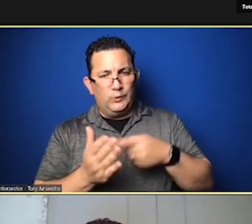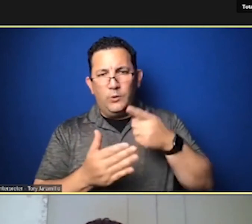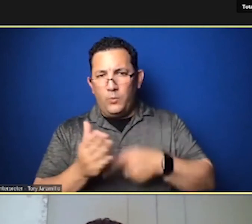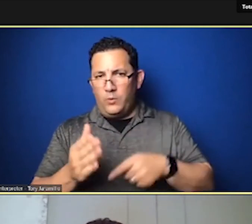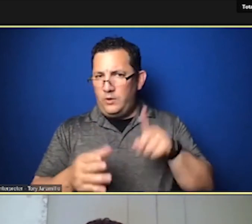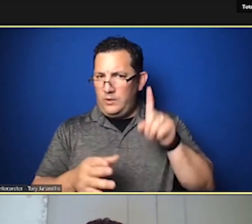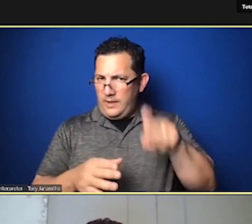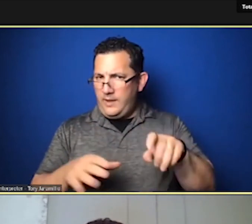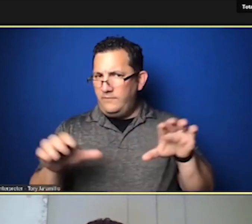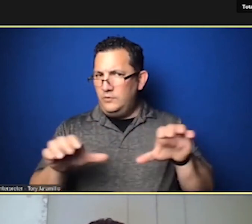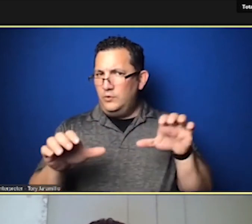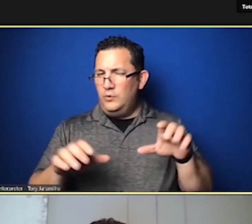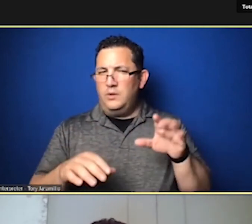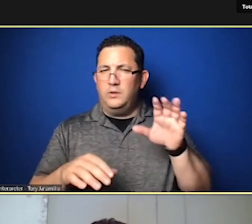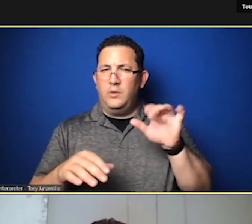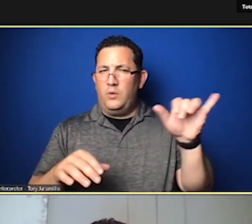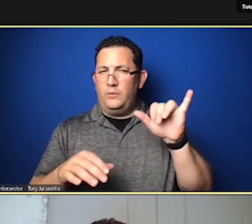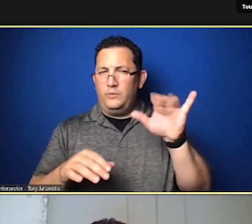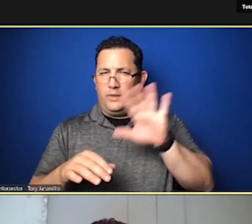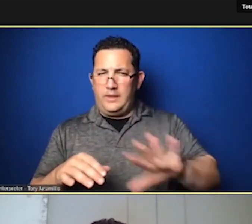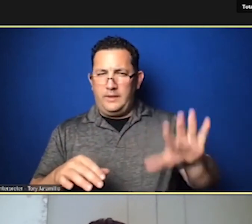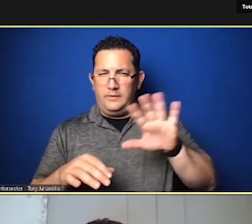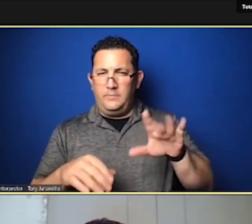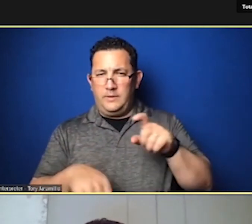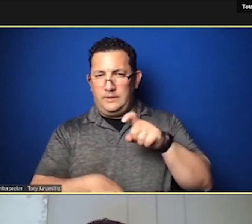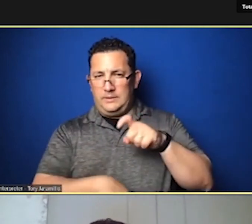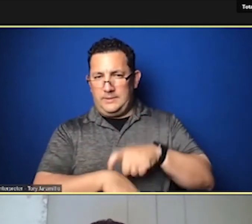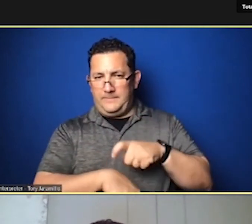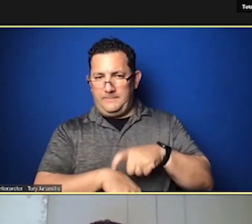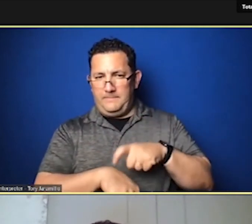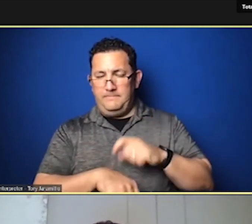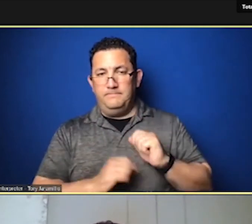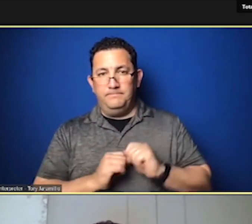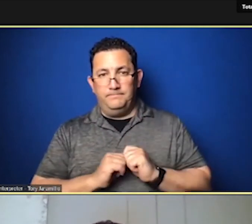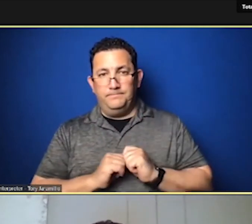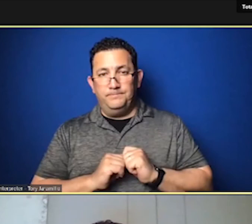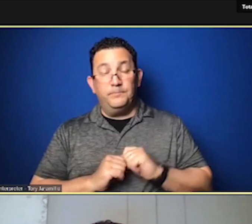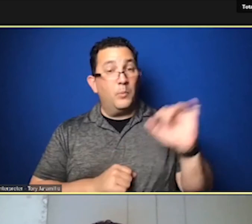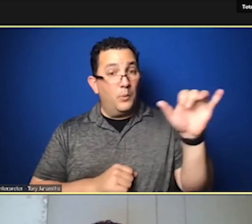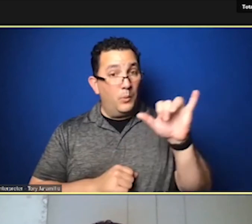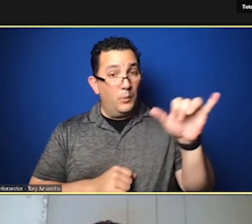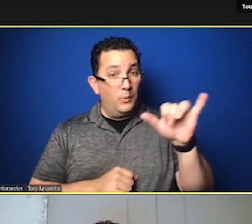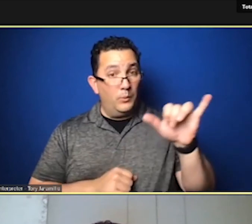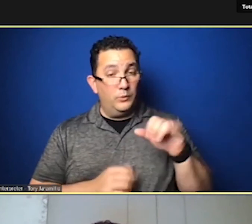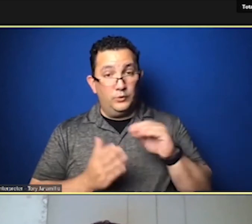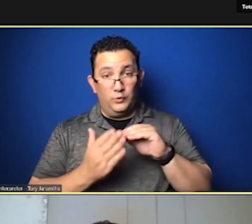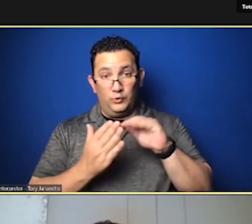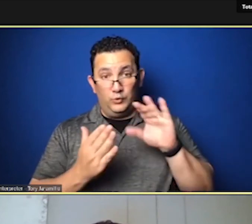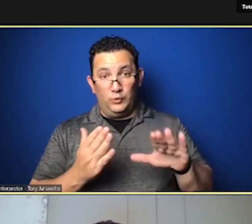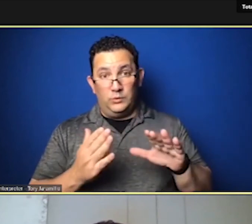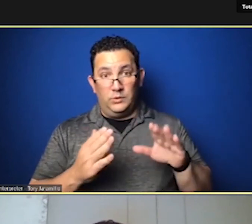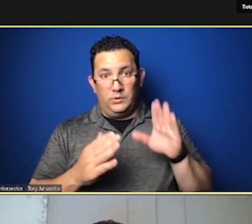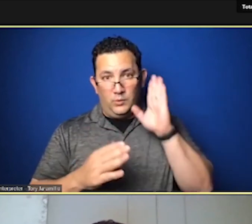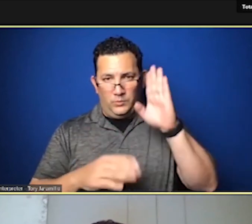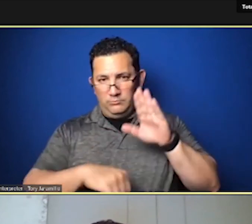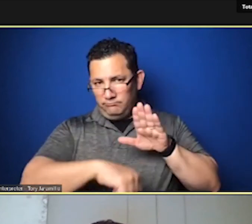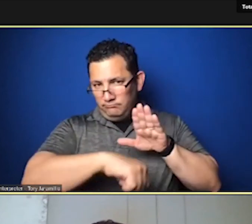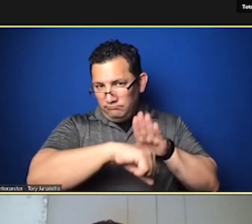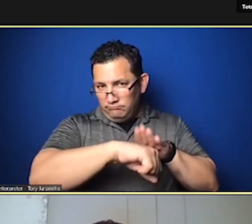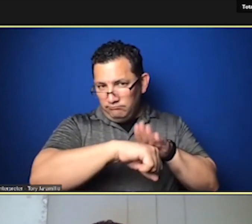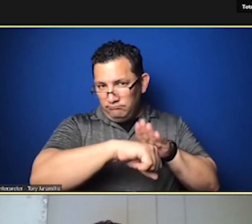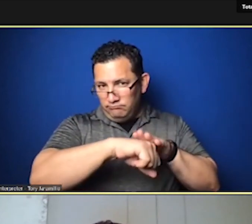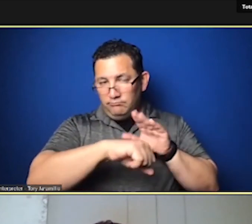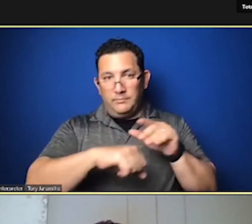then estimated time. And then also the student will be alerted if